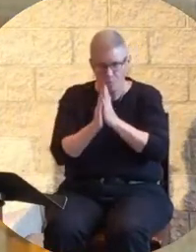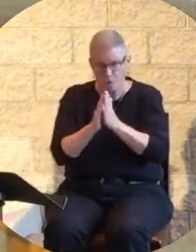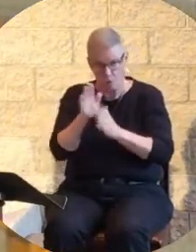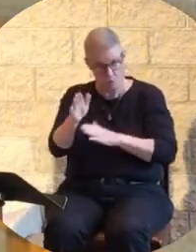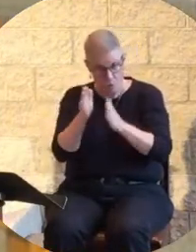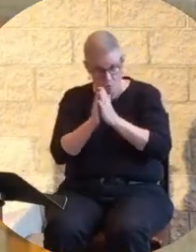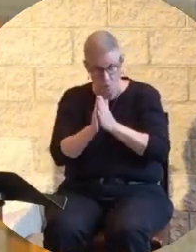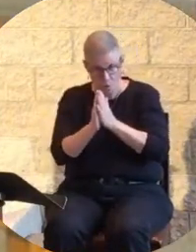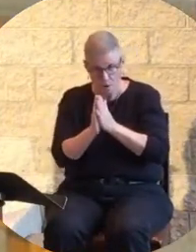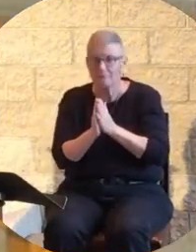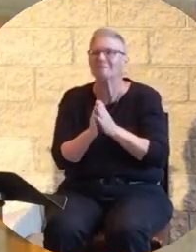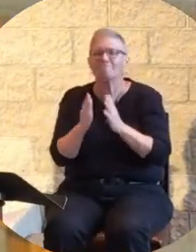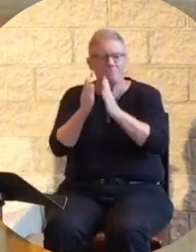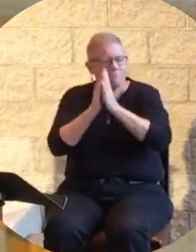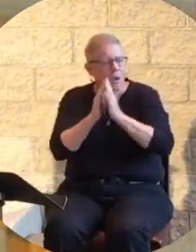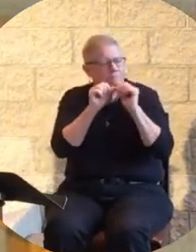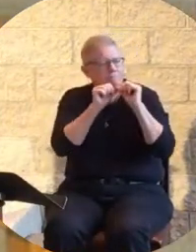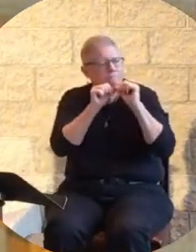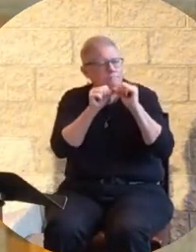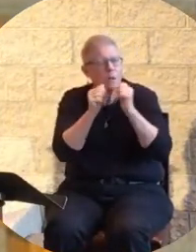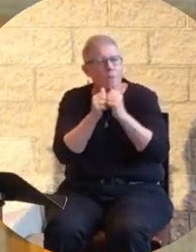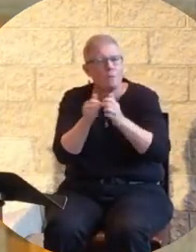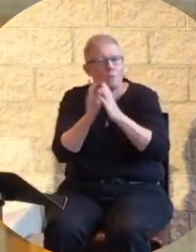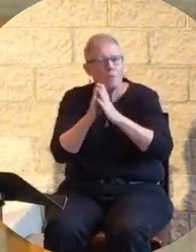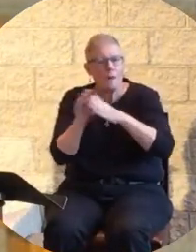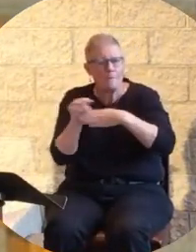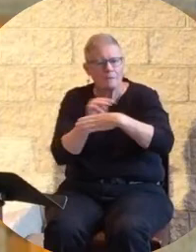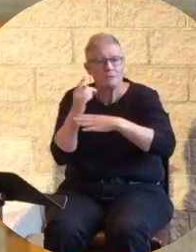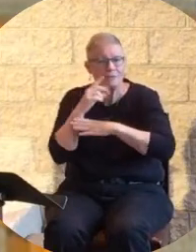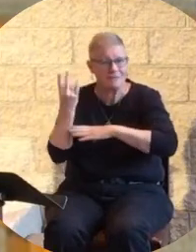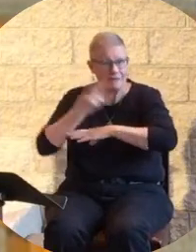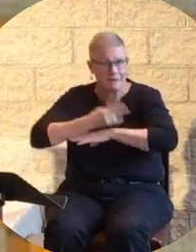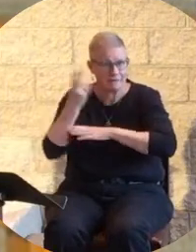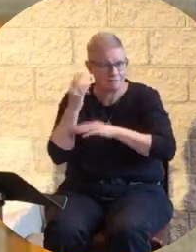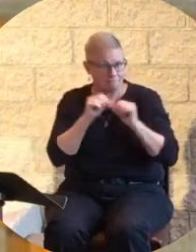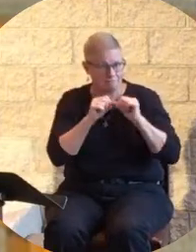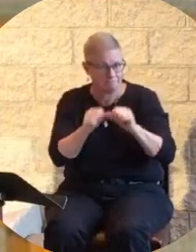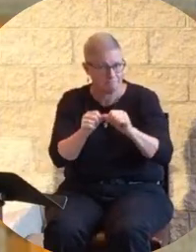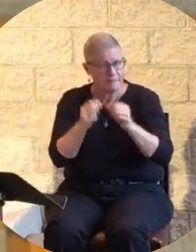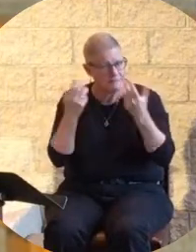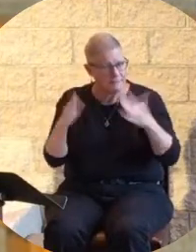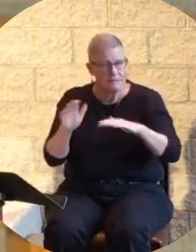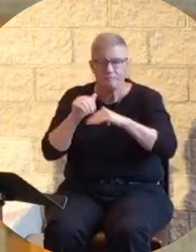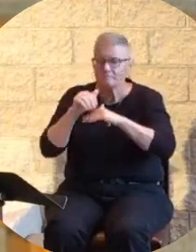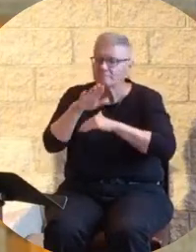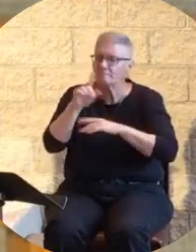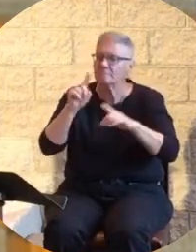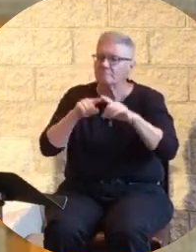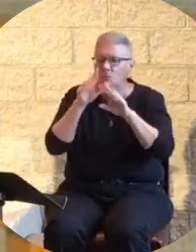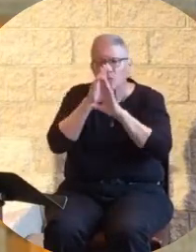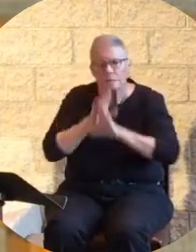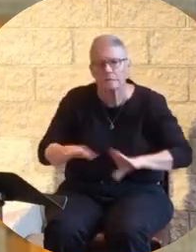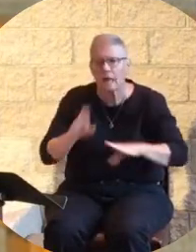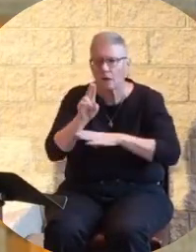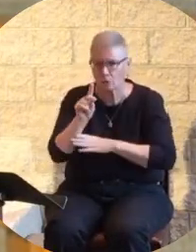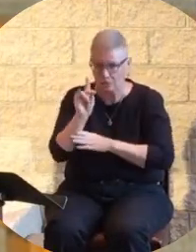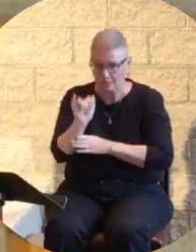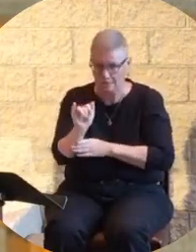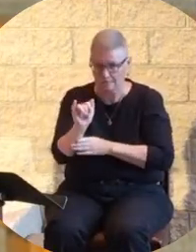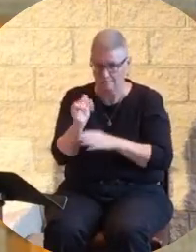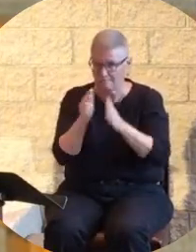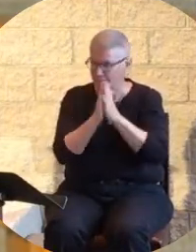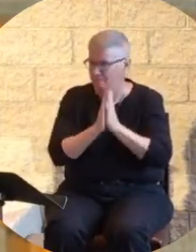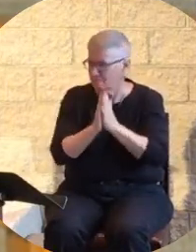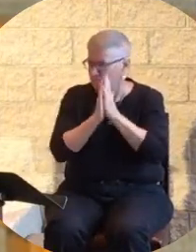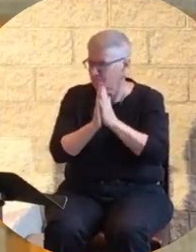our prayer ministry for 7 whole days, and then they were forwarded to Silent Unity, where they are prayed with